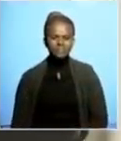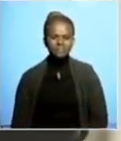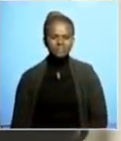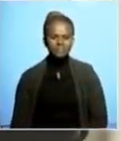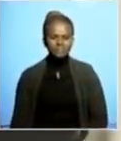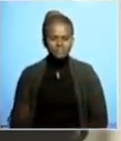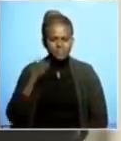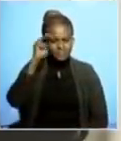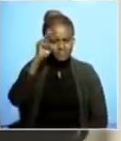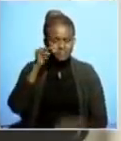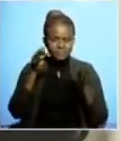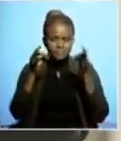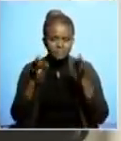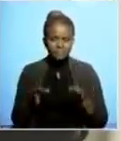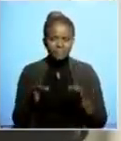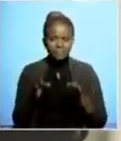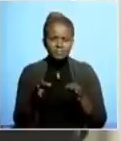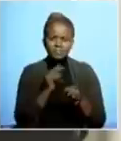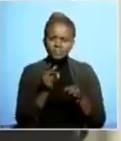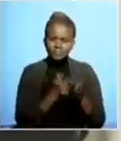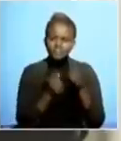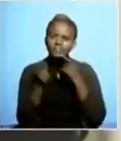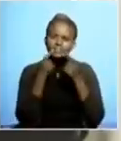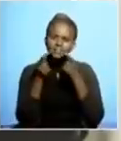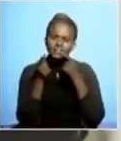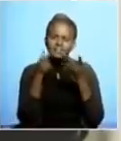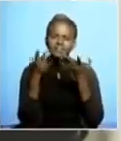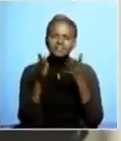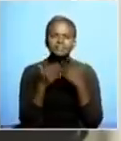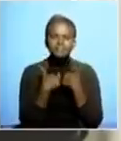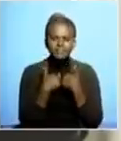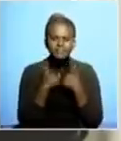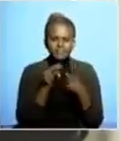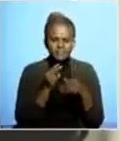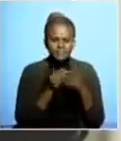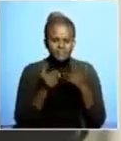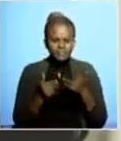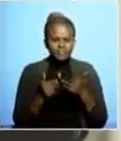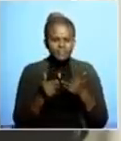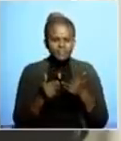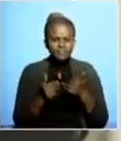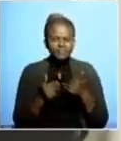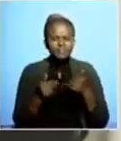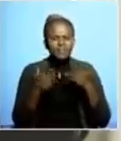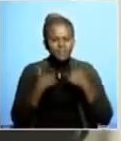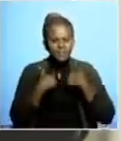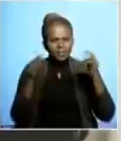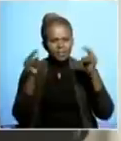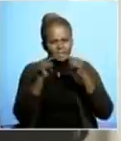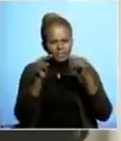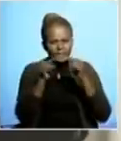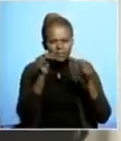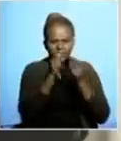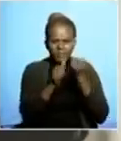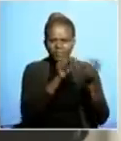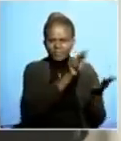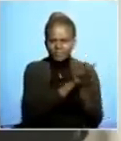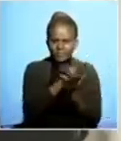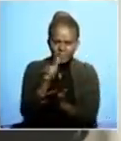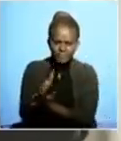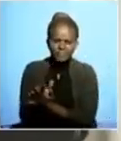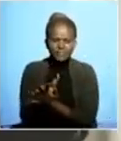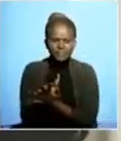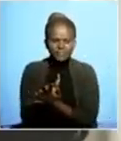Minister of Justice, we spoke. We are living with contracts that were signed by